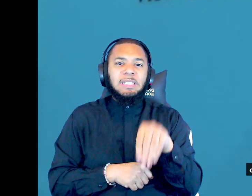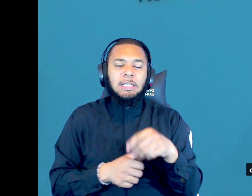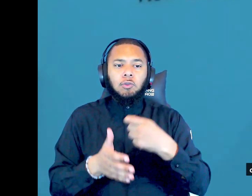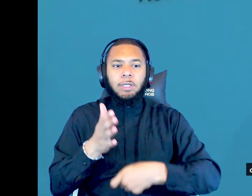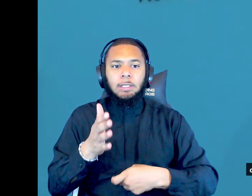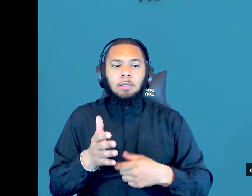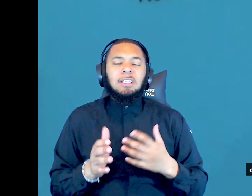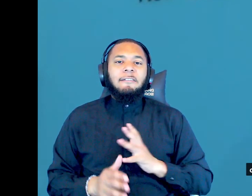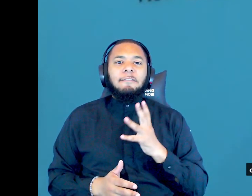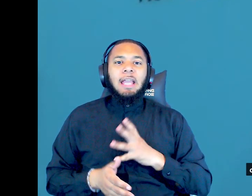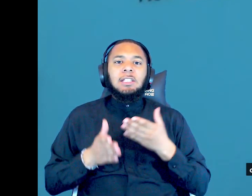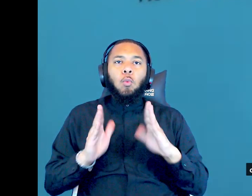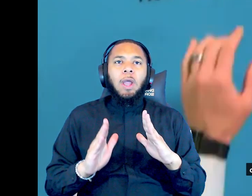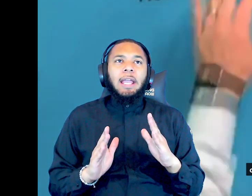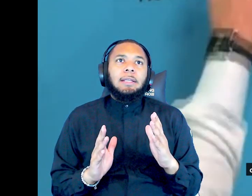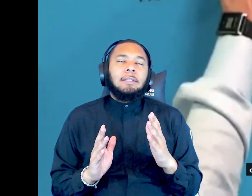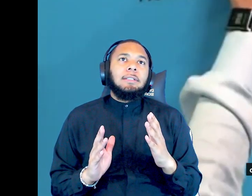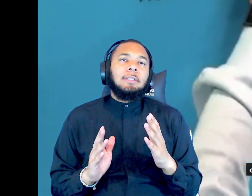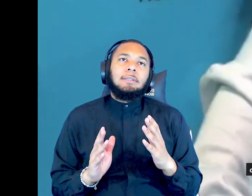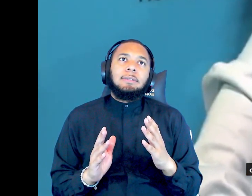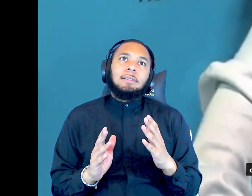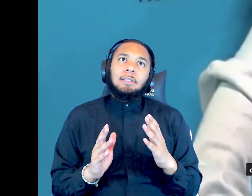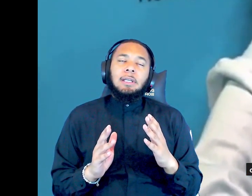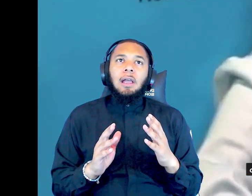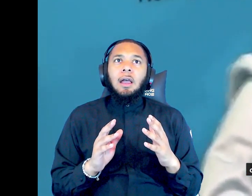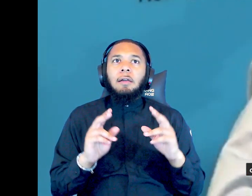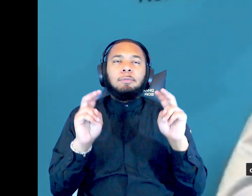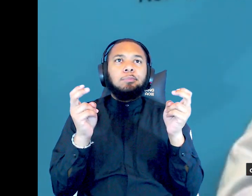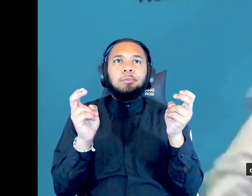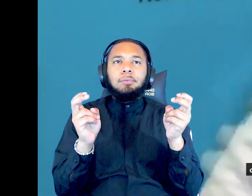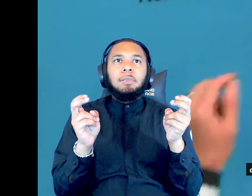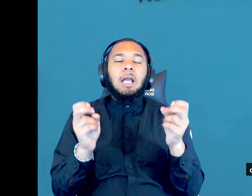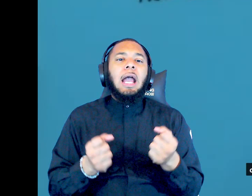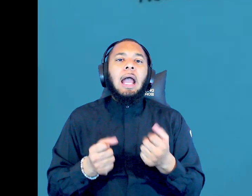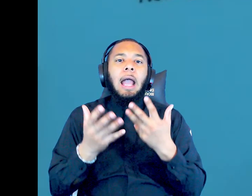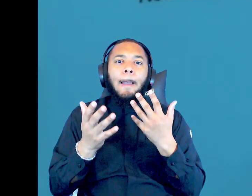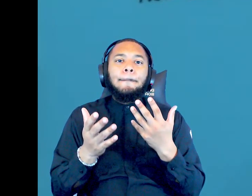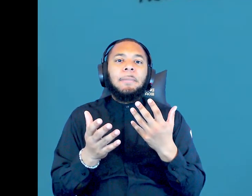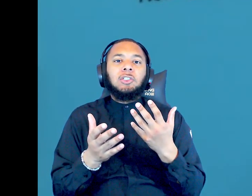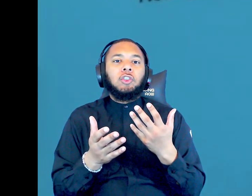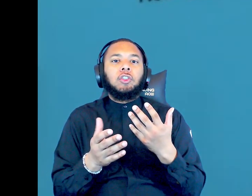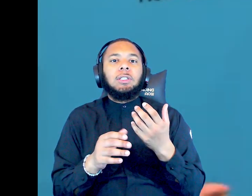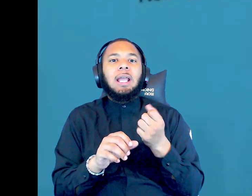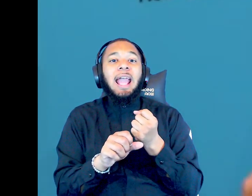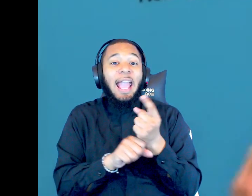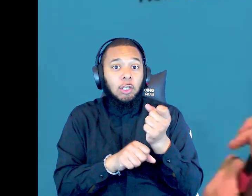how much annual interest you'll have to pay on the debt that you have.